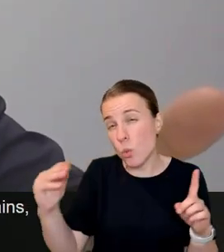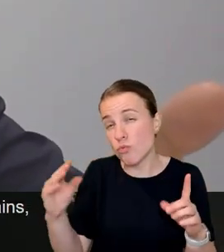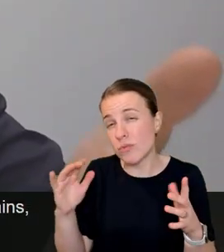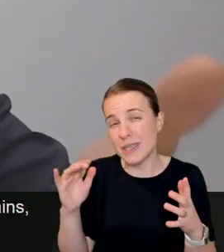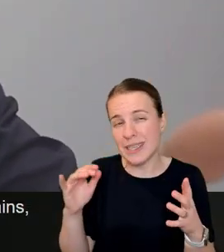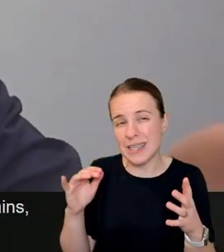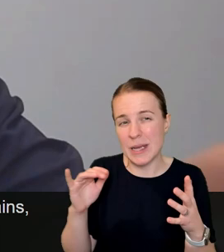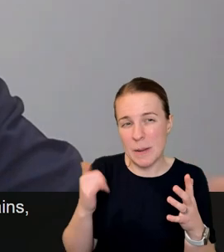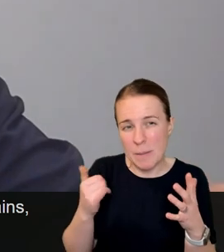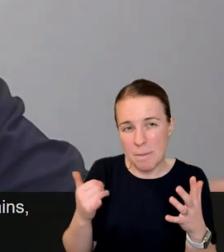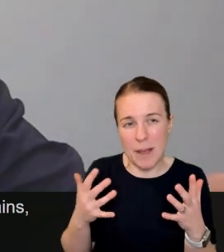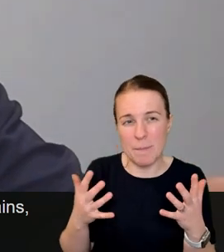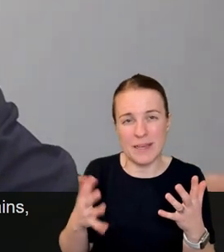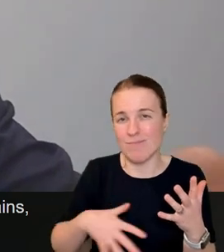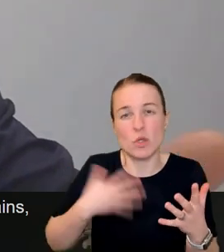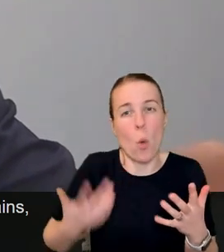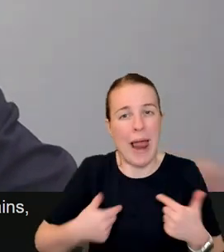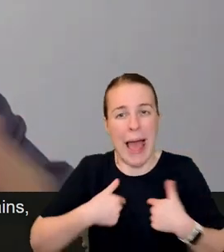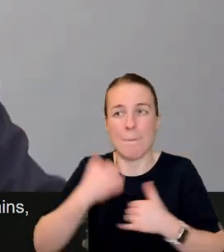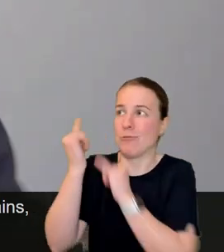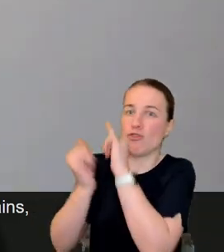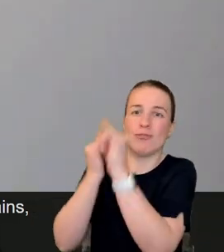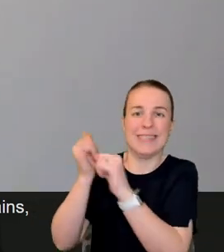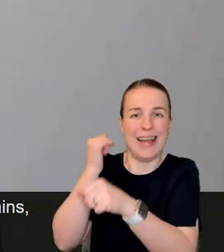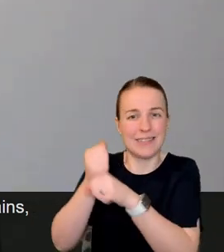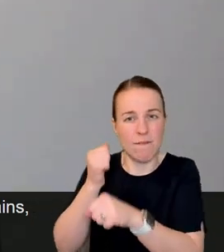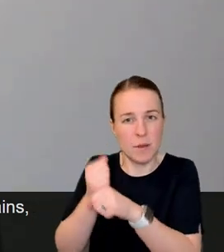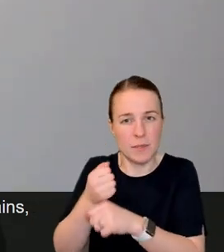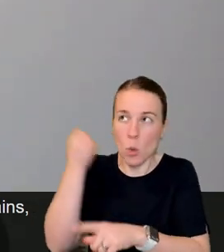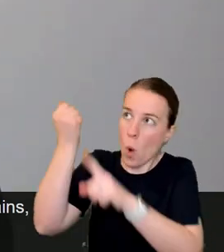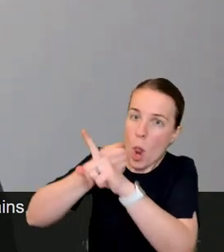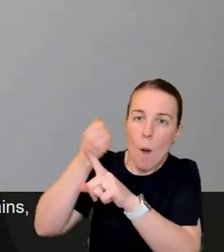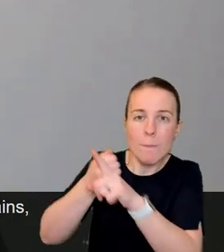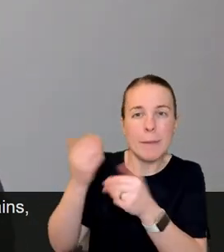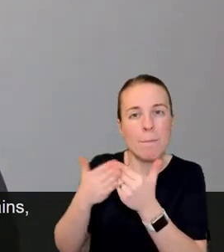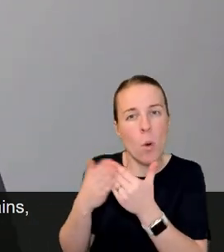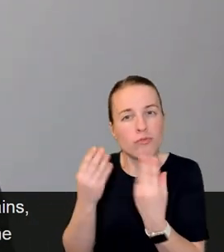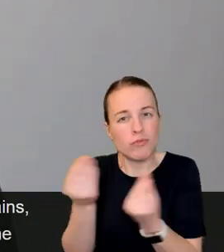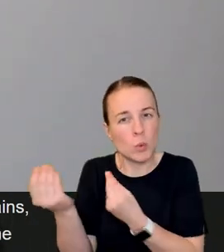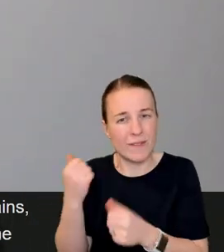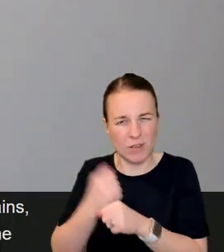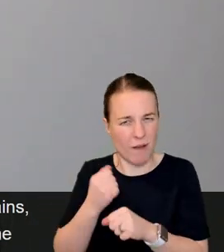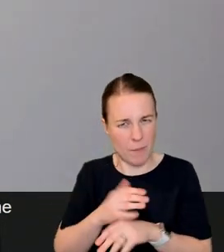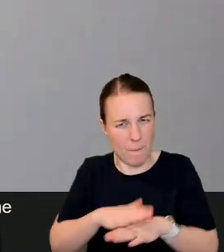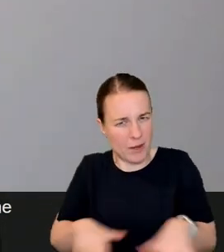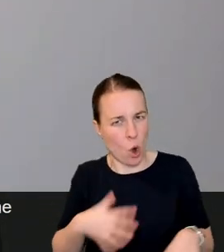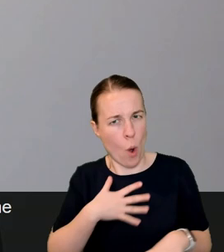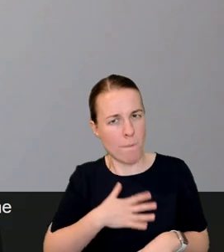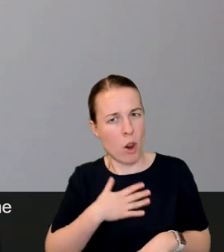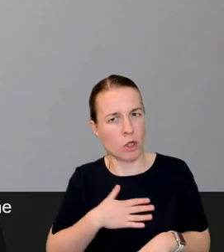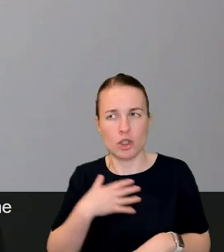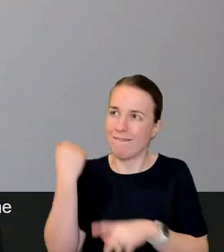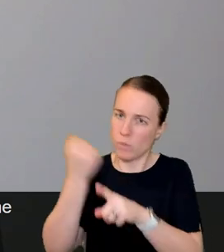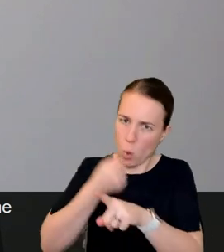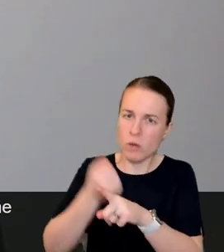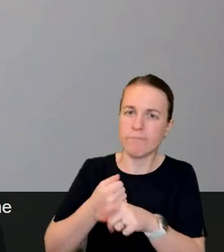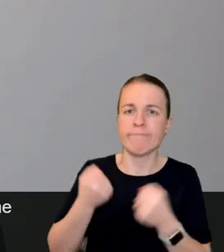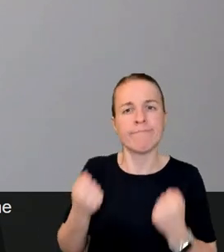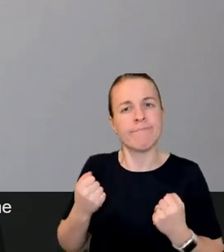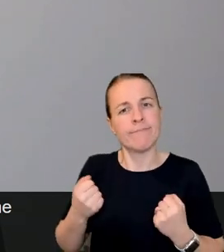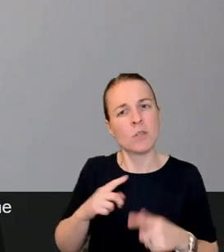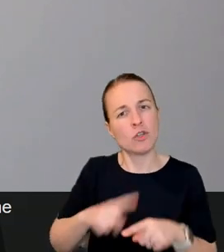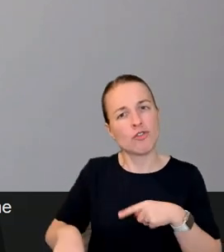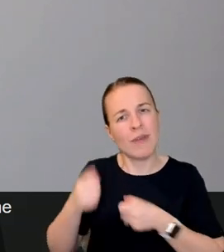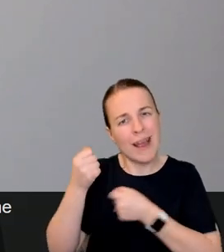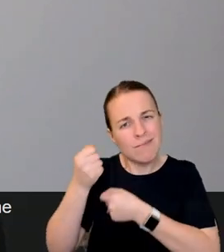like me lobbying for more resources for the government. I'm not going to apologise for being the champion and advocate for our city to get more resources for